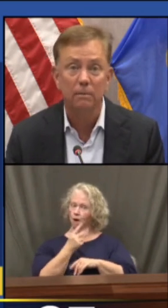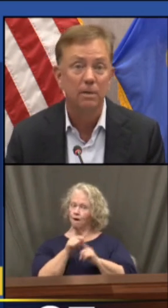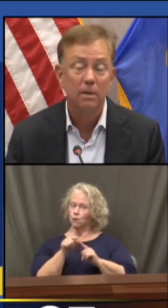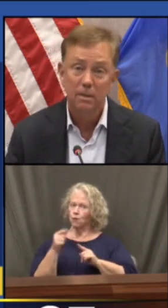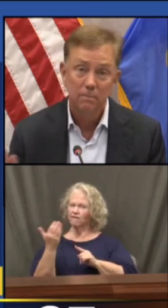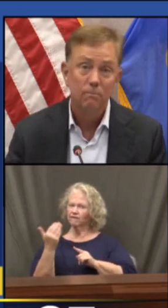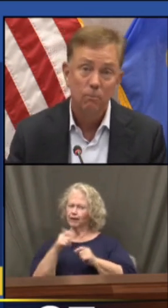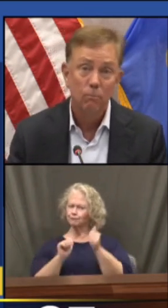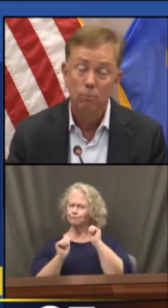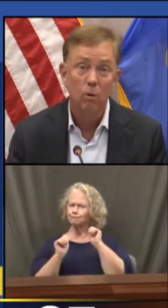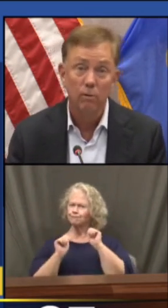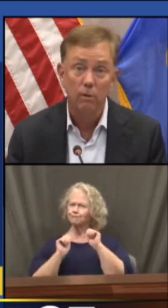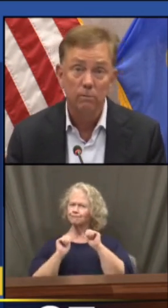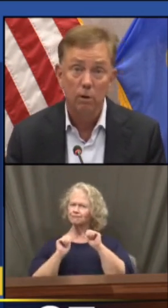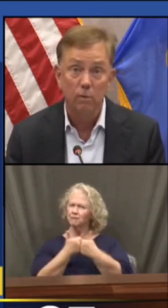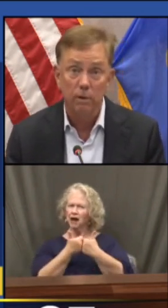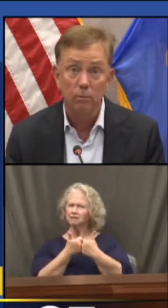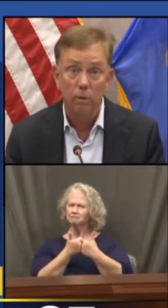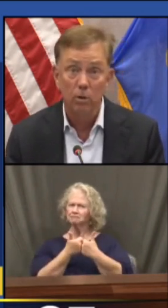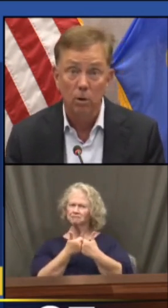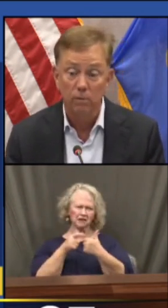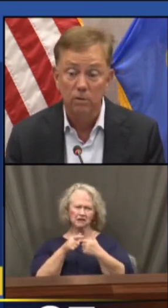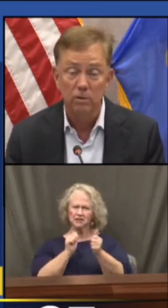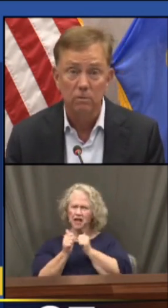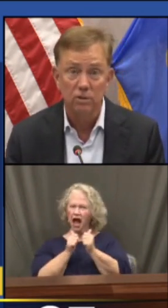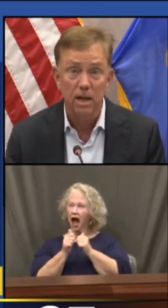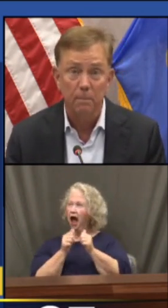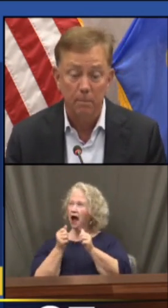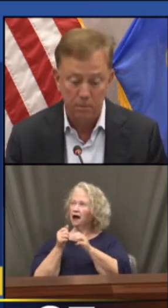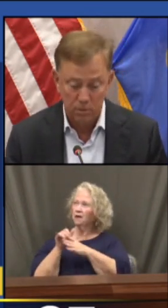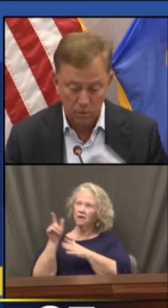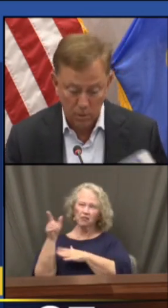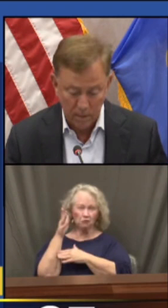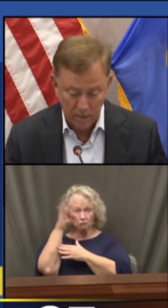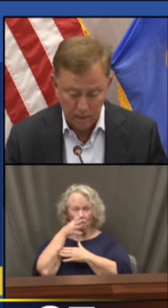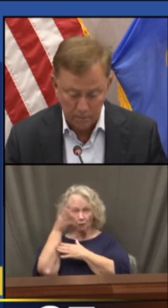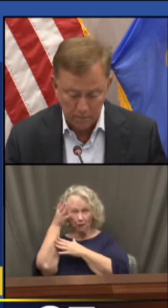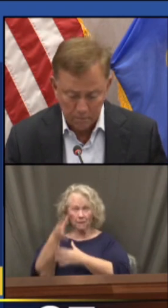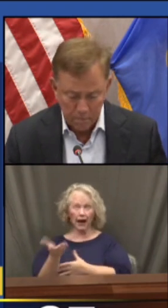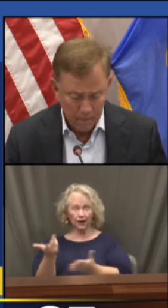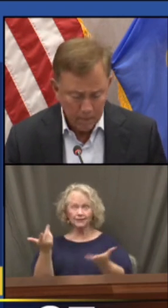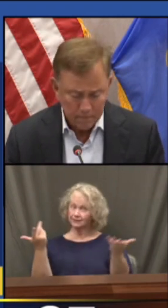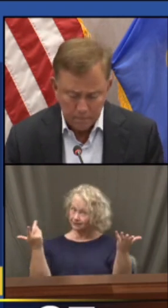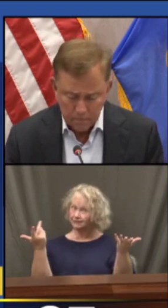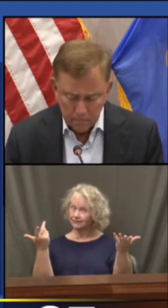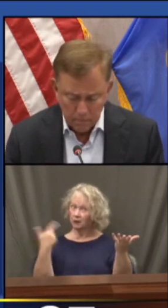rate, we're over COVID. We are over. So step up and do the right thing.